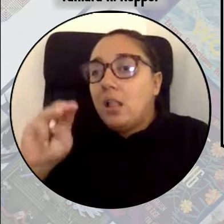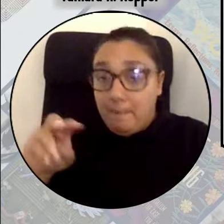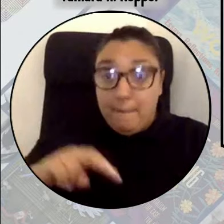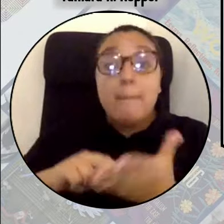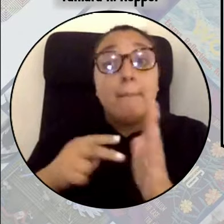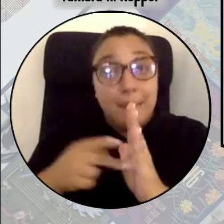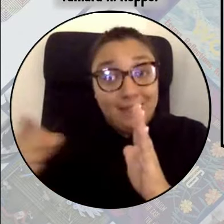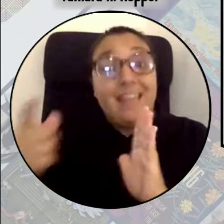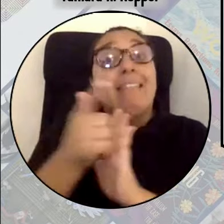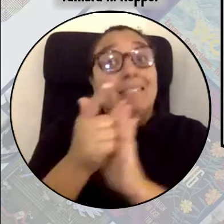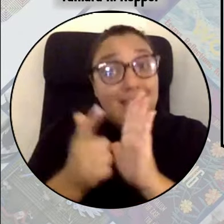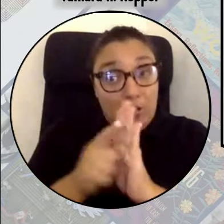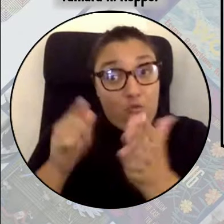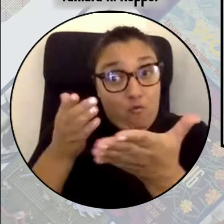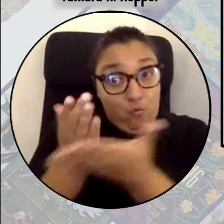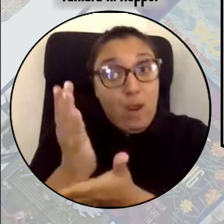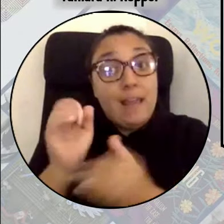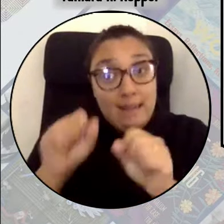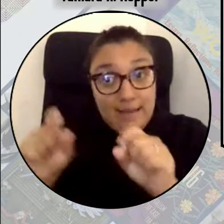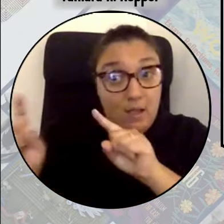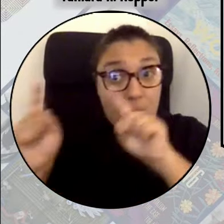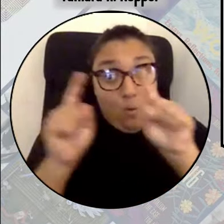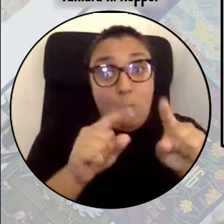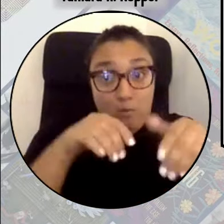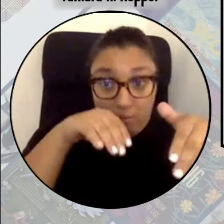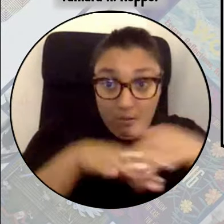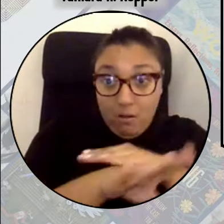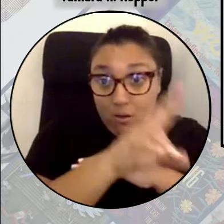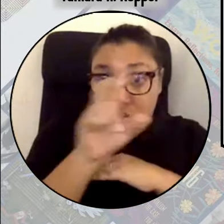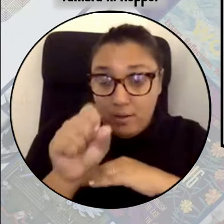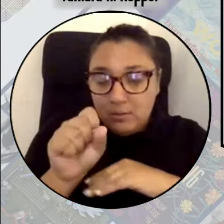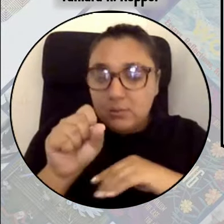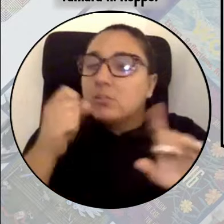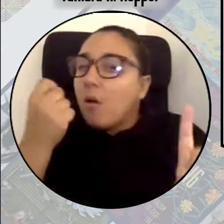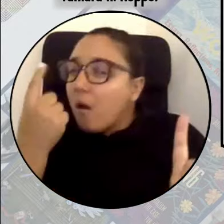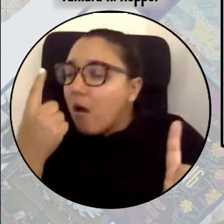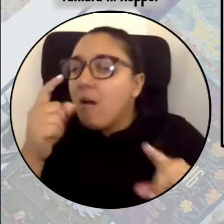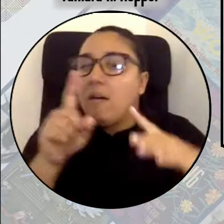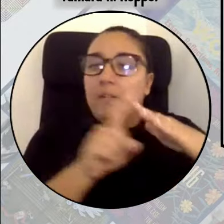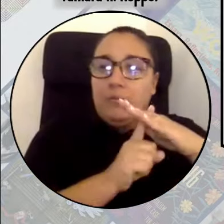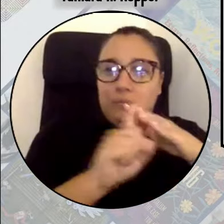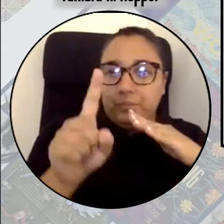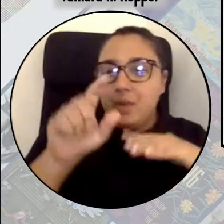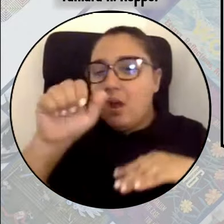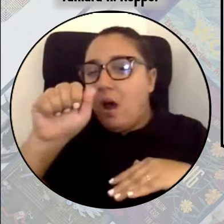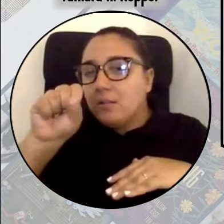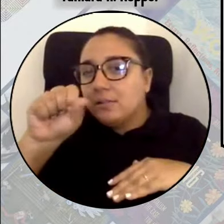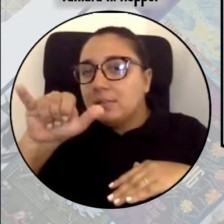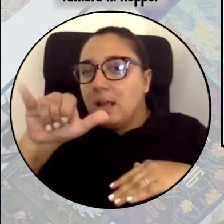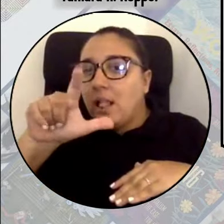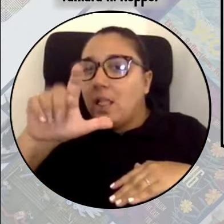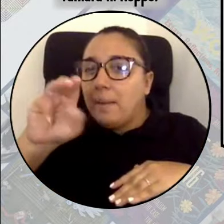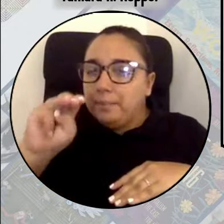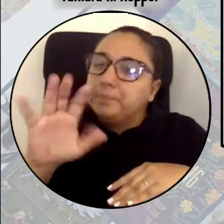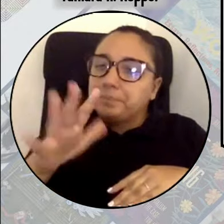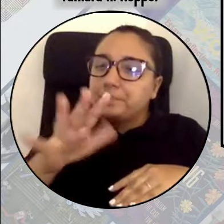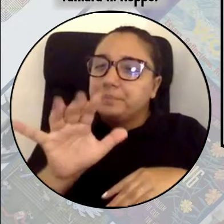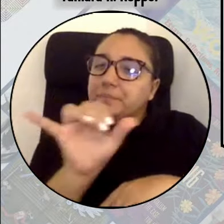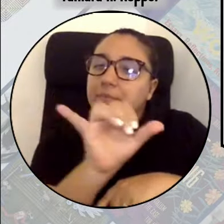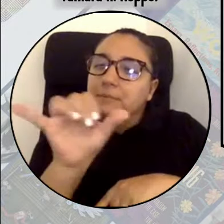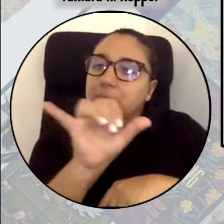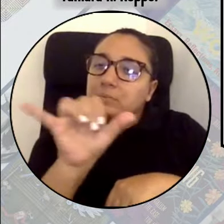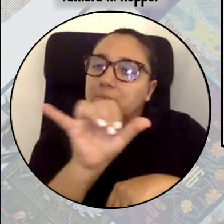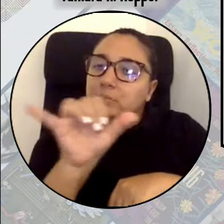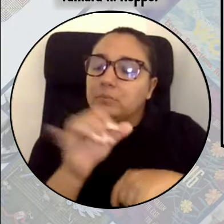seek asylum, okay? And so refugee and asylee are kind of similar categories in the sense that an asylee is somebody who would meet